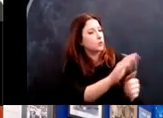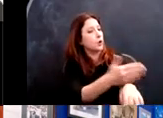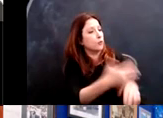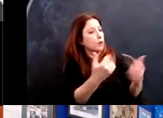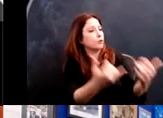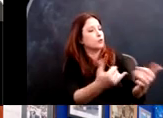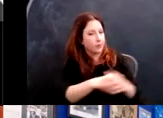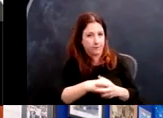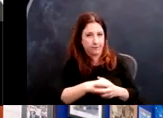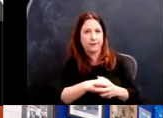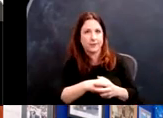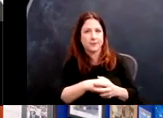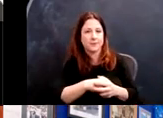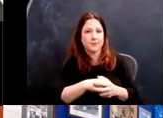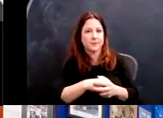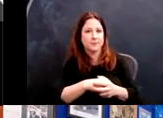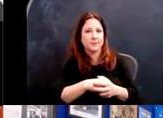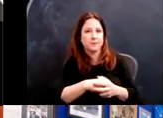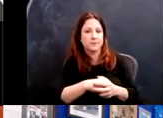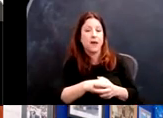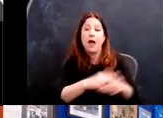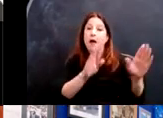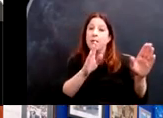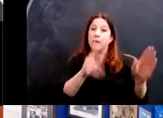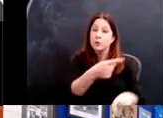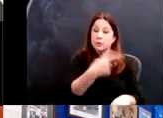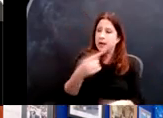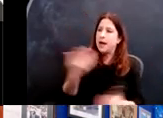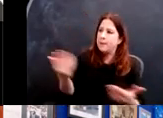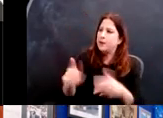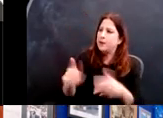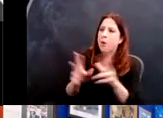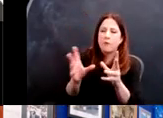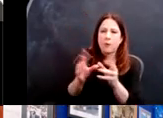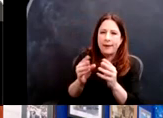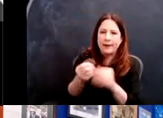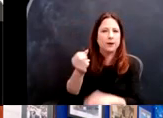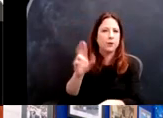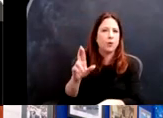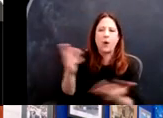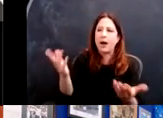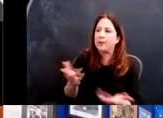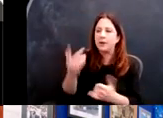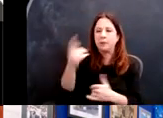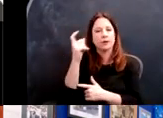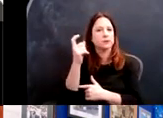today? That individual can say, well, I'm here for a meeting, or I'm here to,